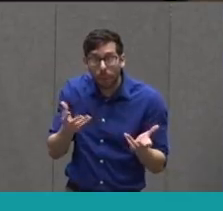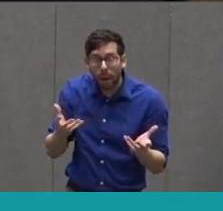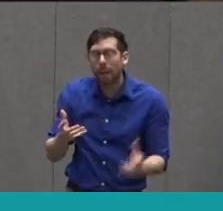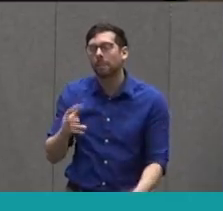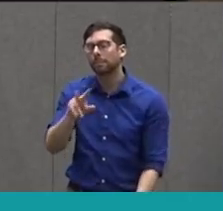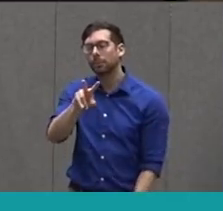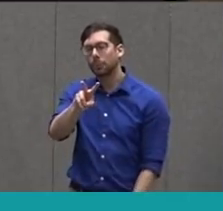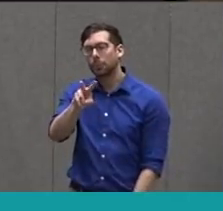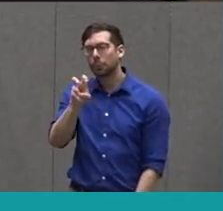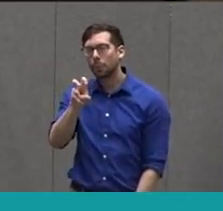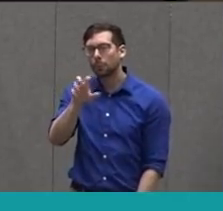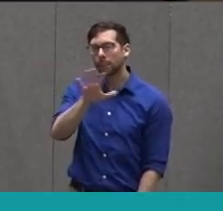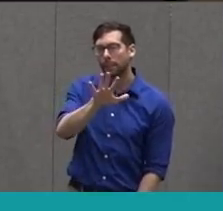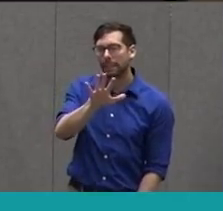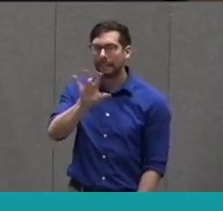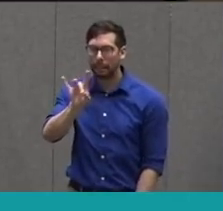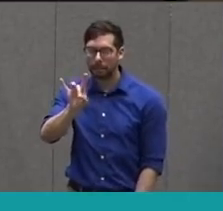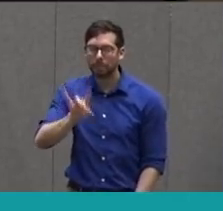258.